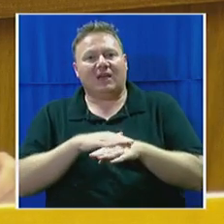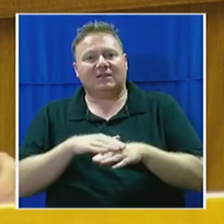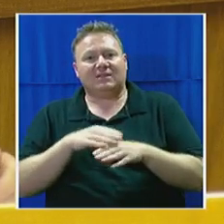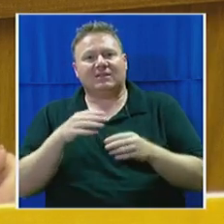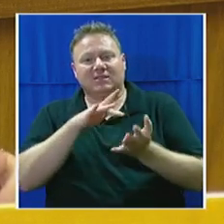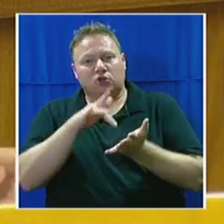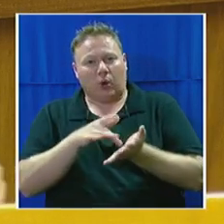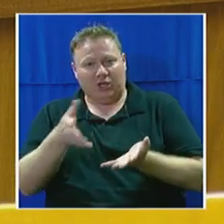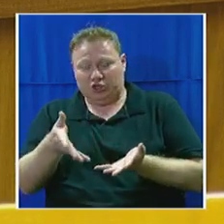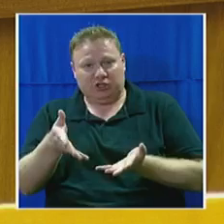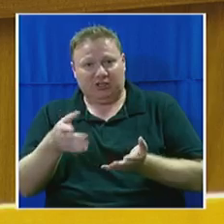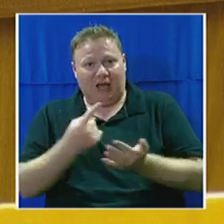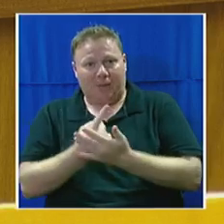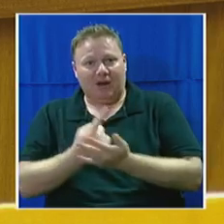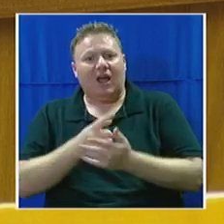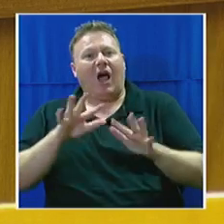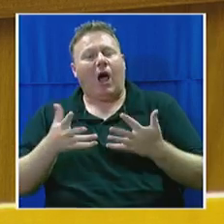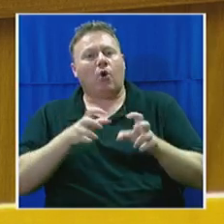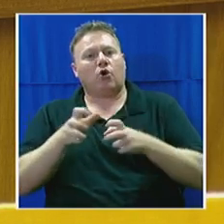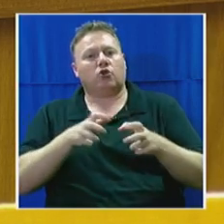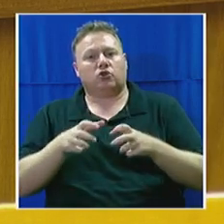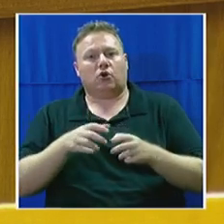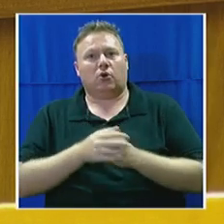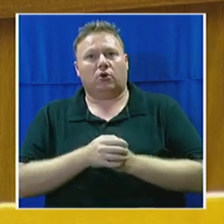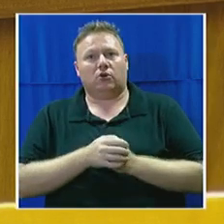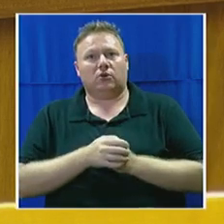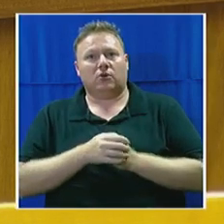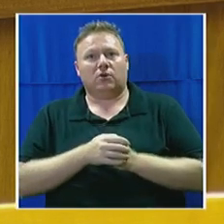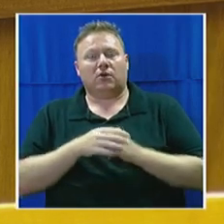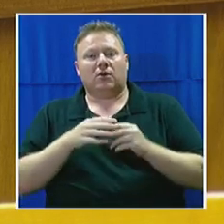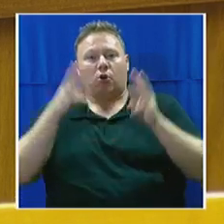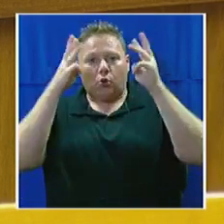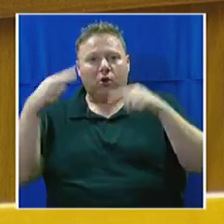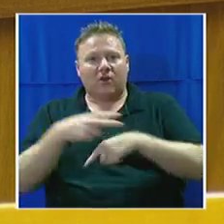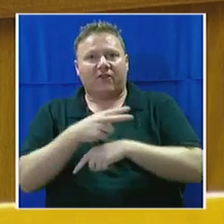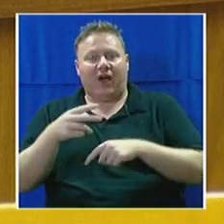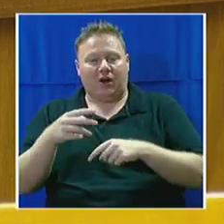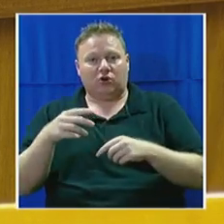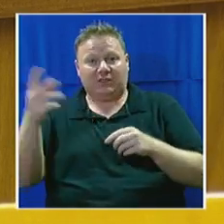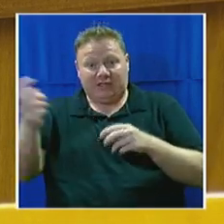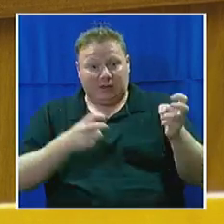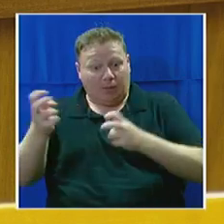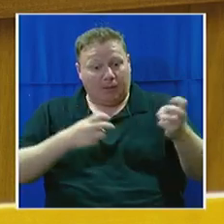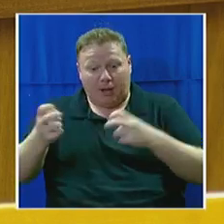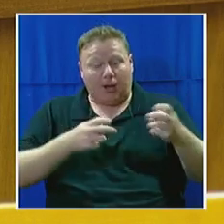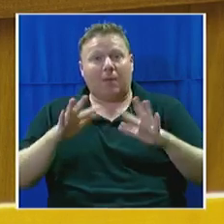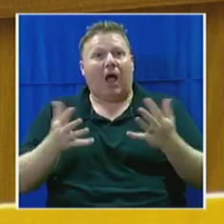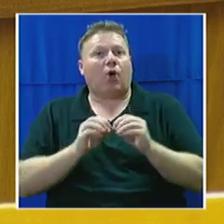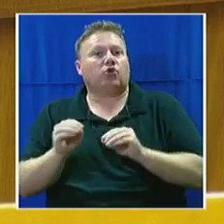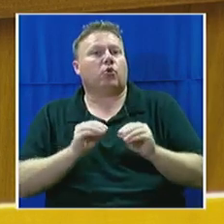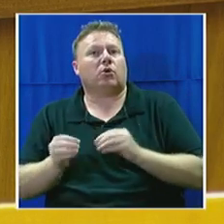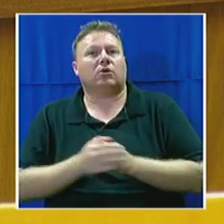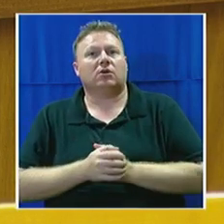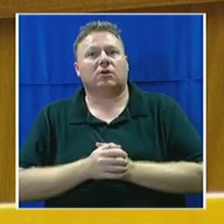going to manage the control of hundreds of patients who will contract the coronavirus? It is here. Coronavirus